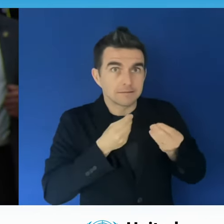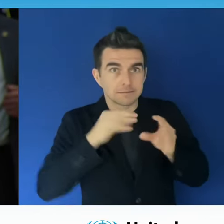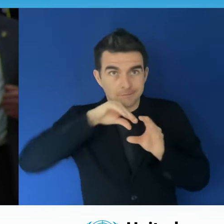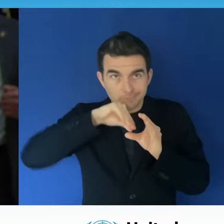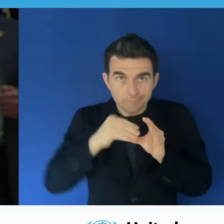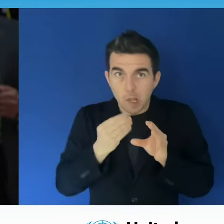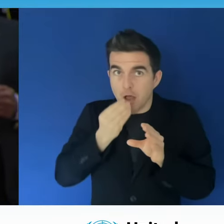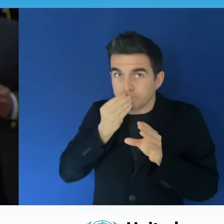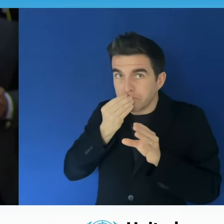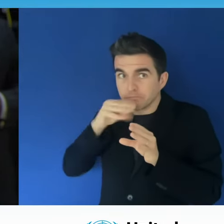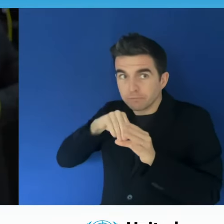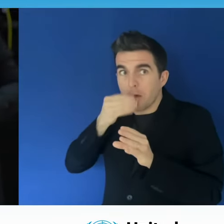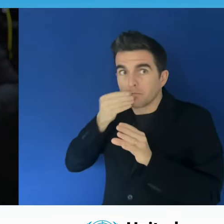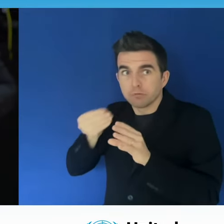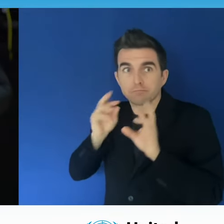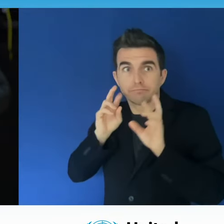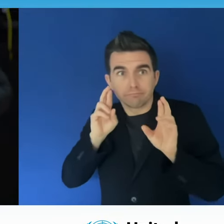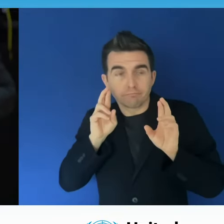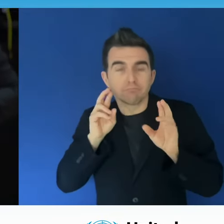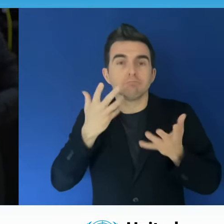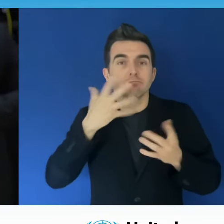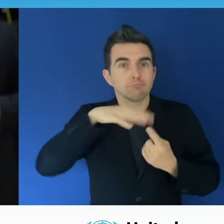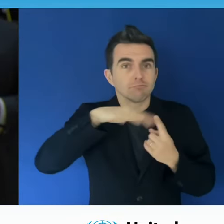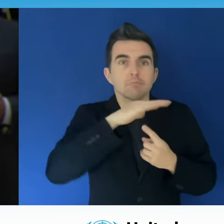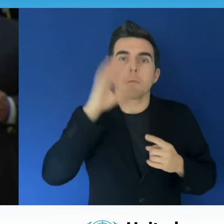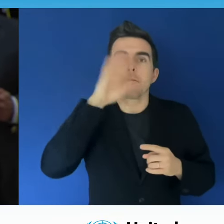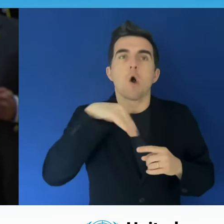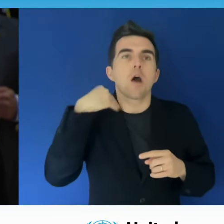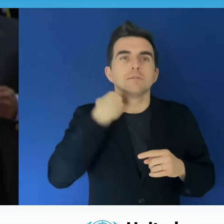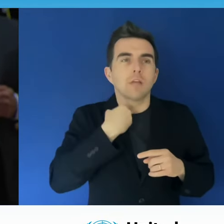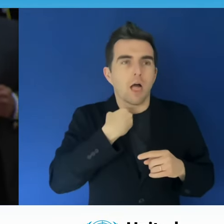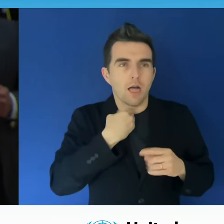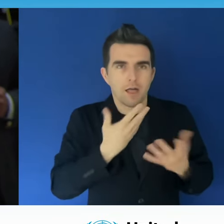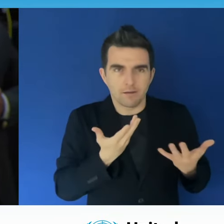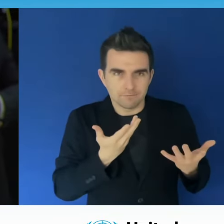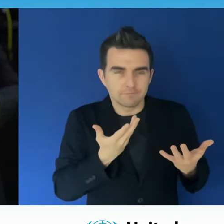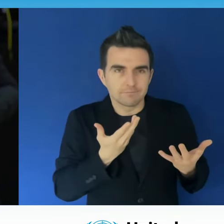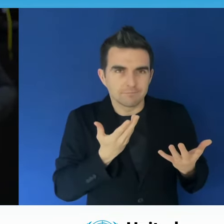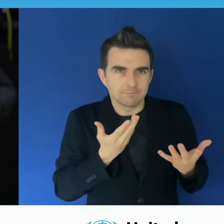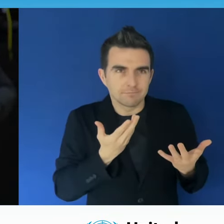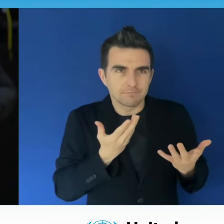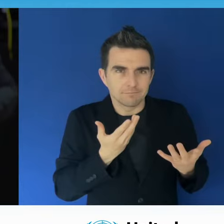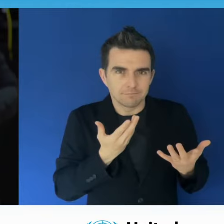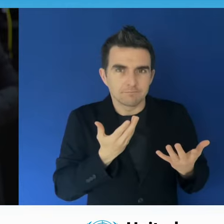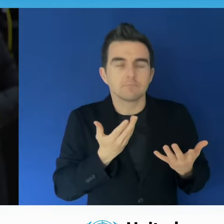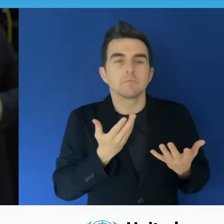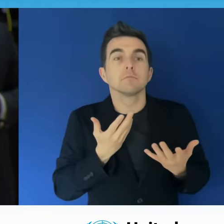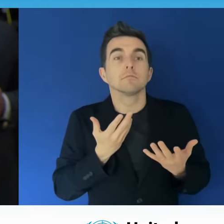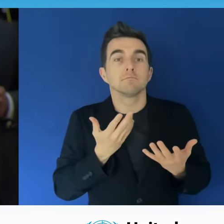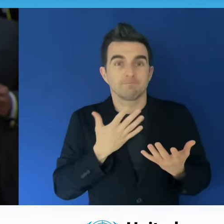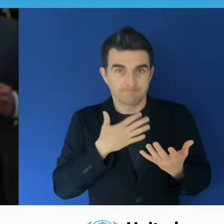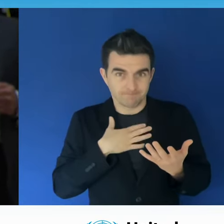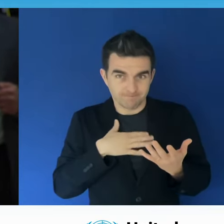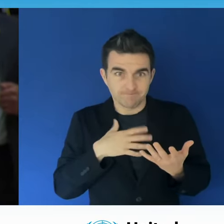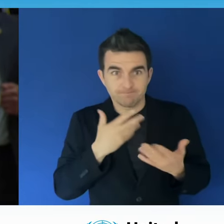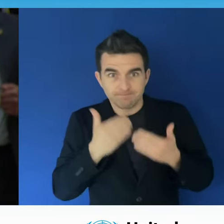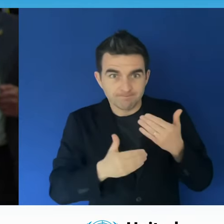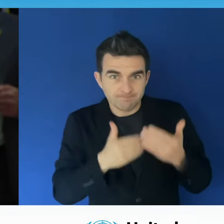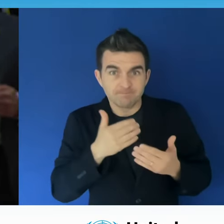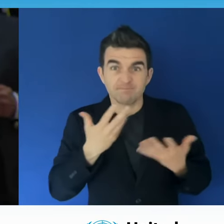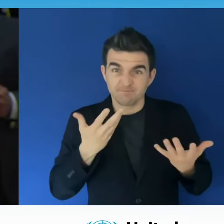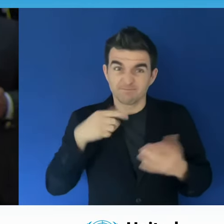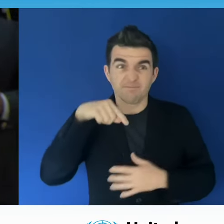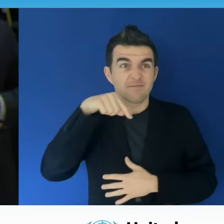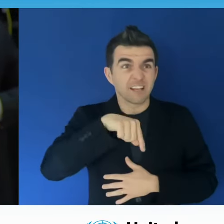Afghan woman is forced to wear, there is an engineer, a lawyer, a teacher, many of whom are